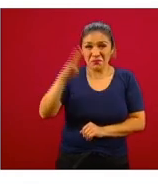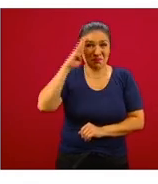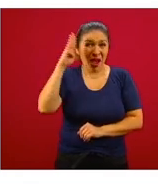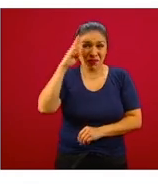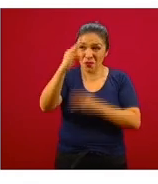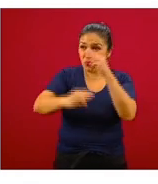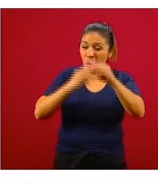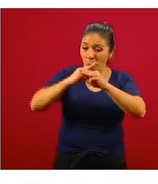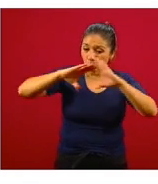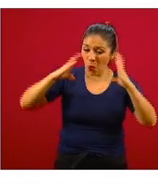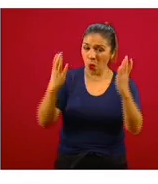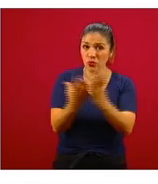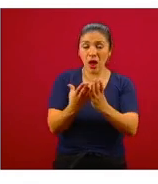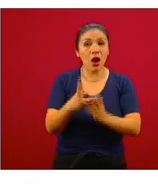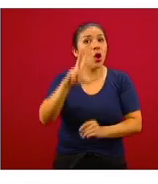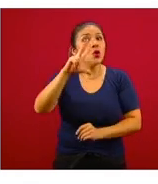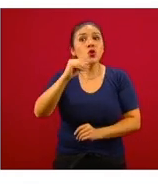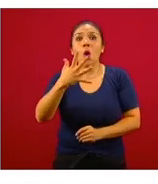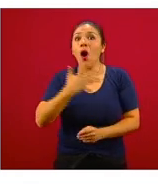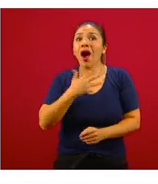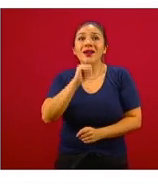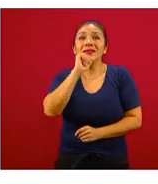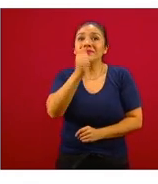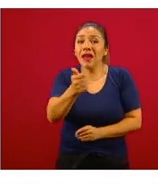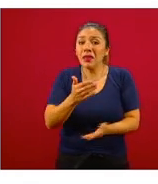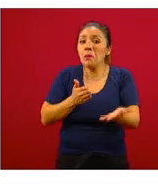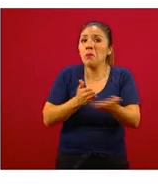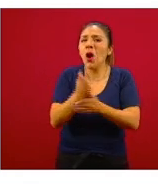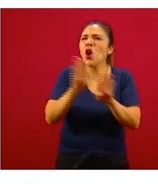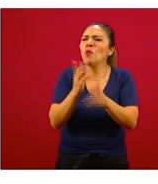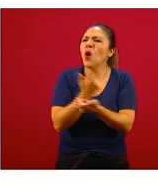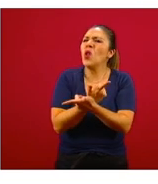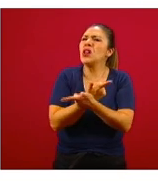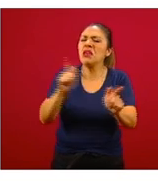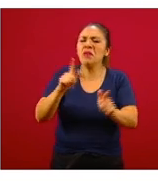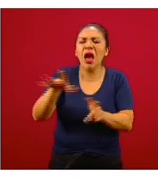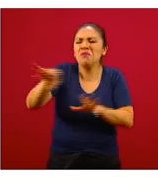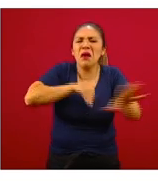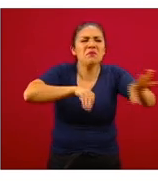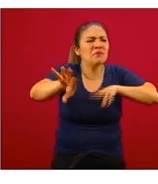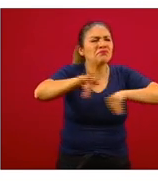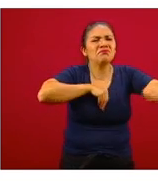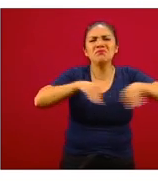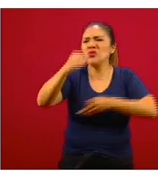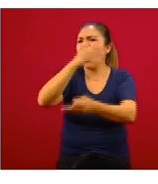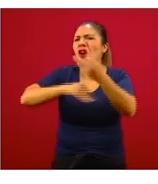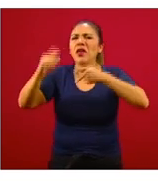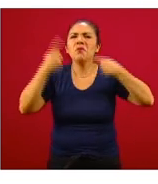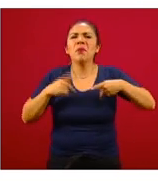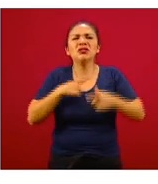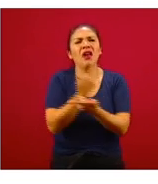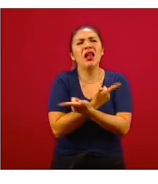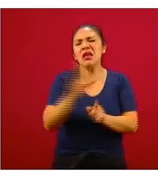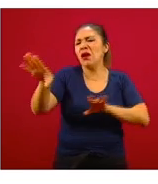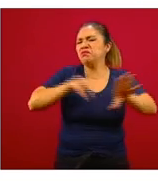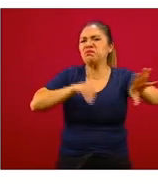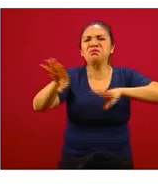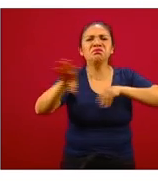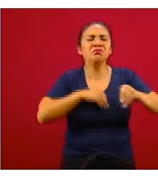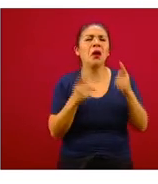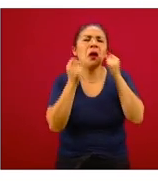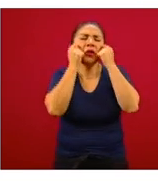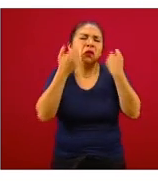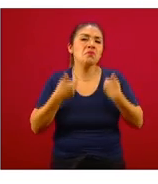we have the difference between the development of an infectious disease pandemic